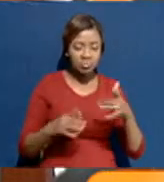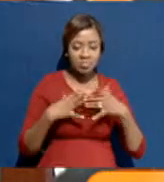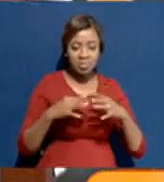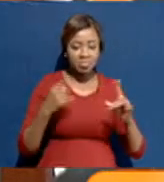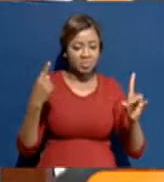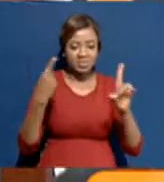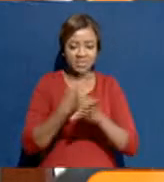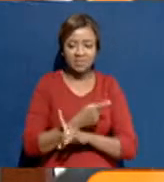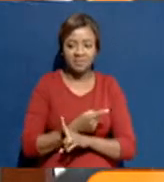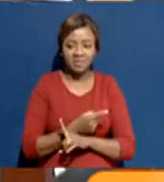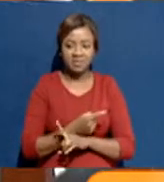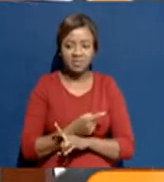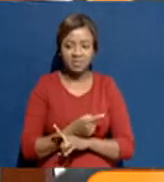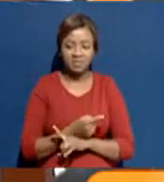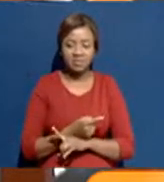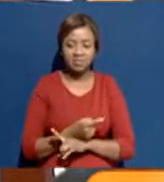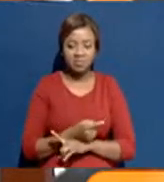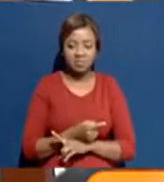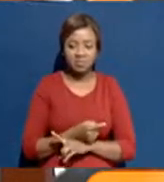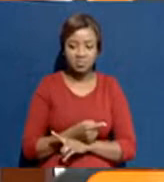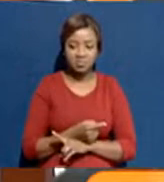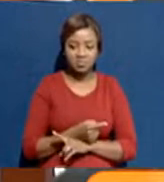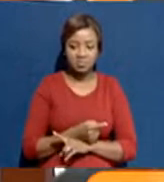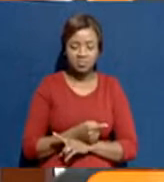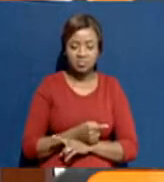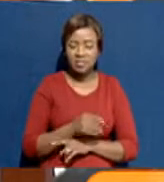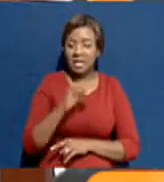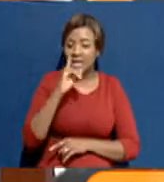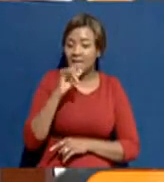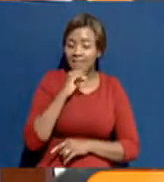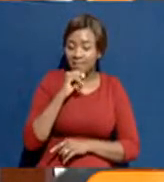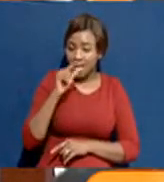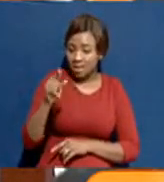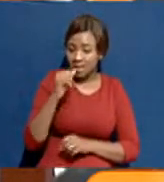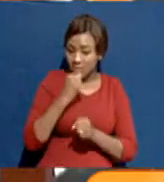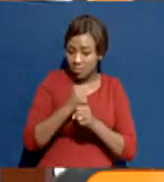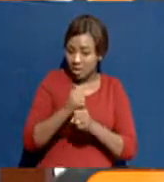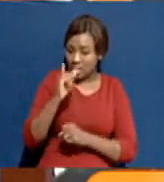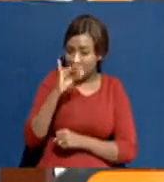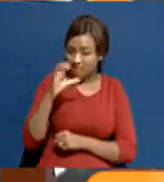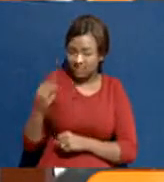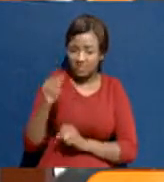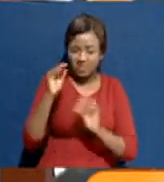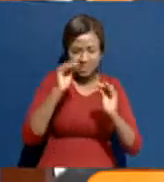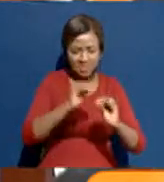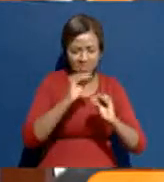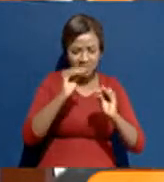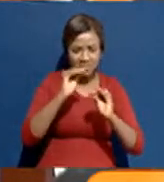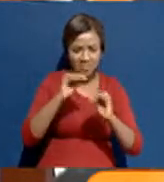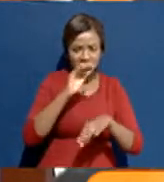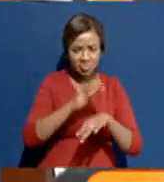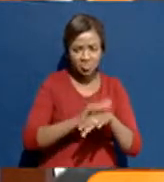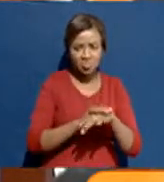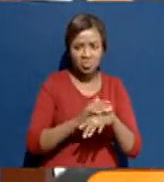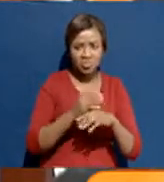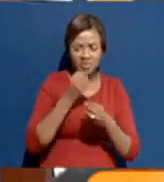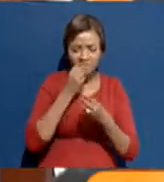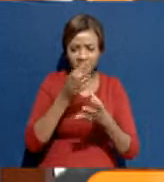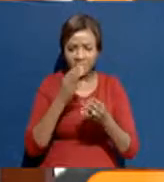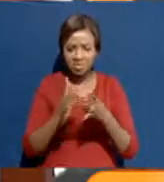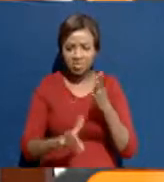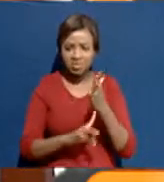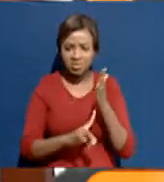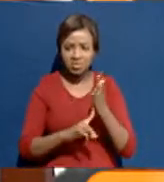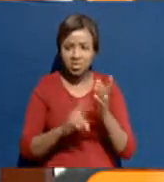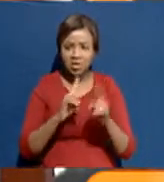very good education about the technology. And I think he may have given...